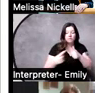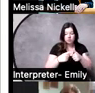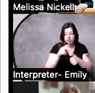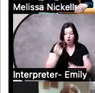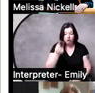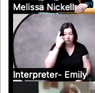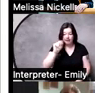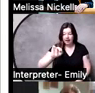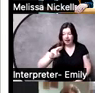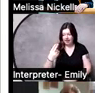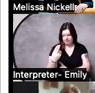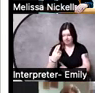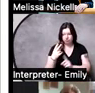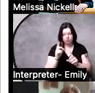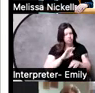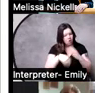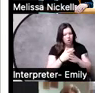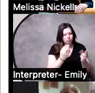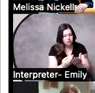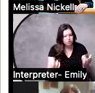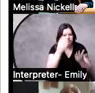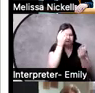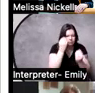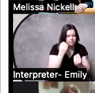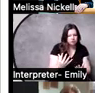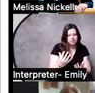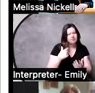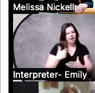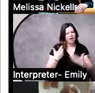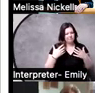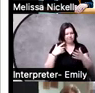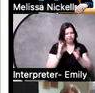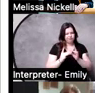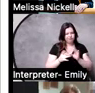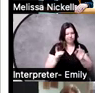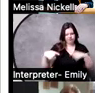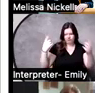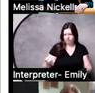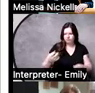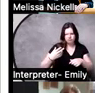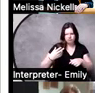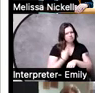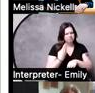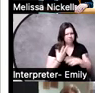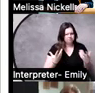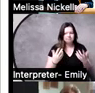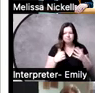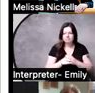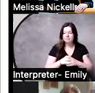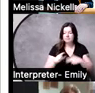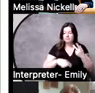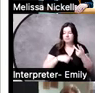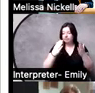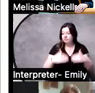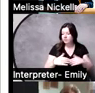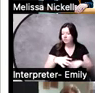utilize the resources and information, some of the stuff I talked about earlier. Talk to your program officers before you submit. They'll let